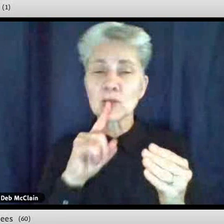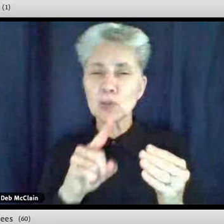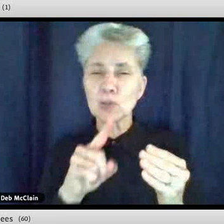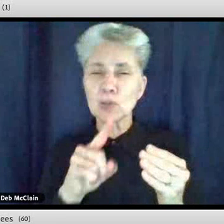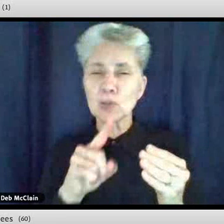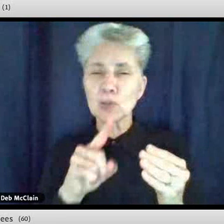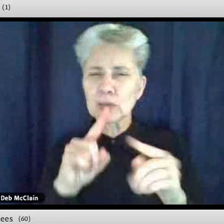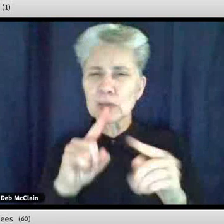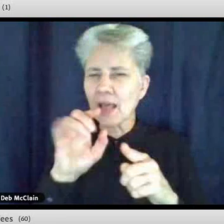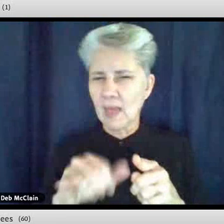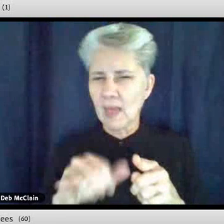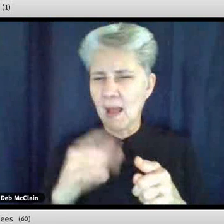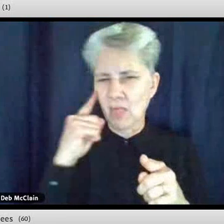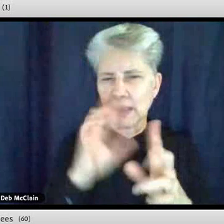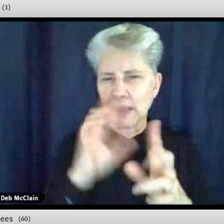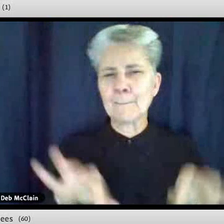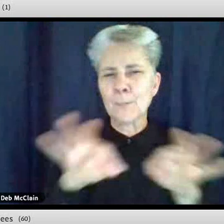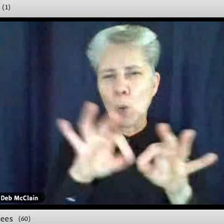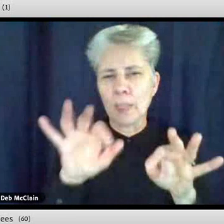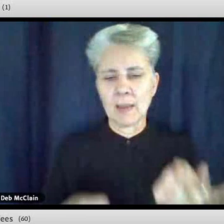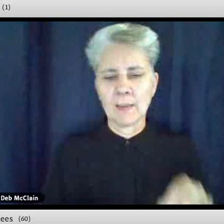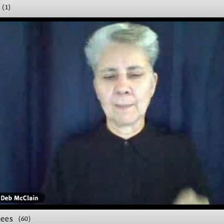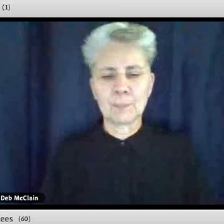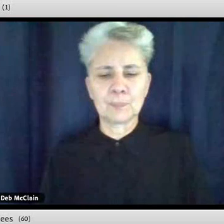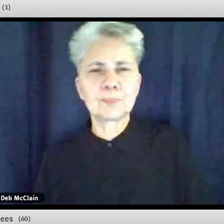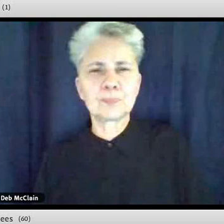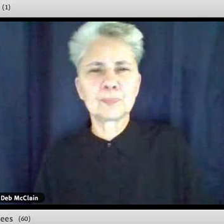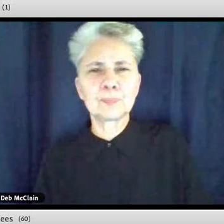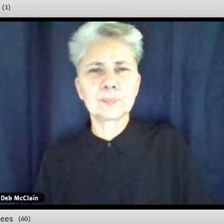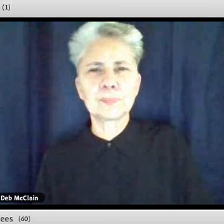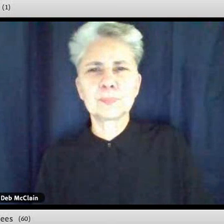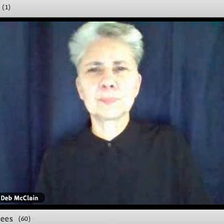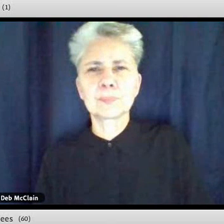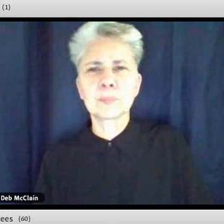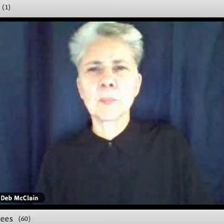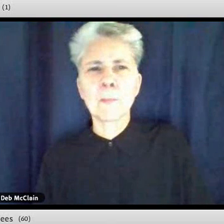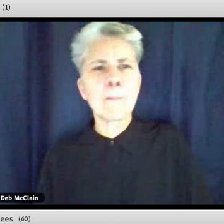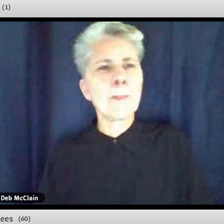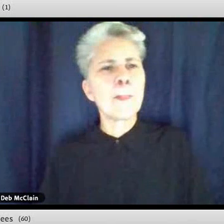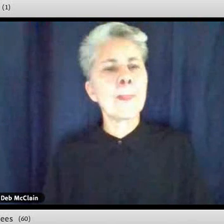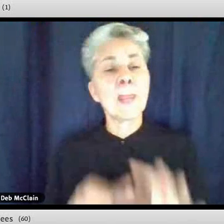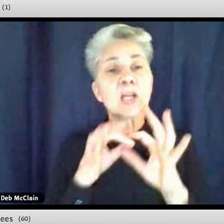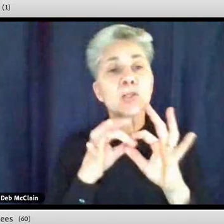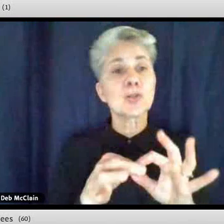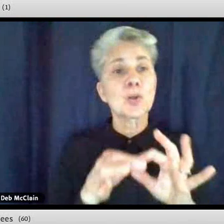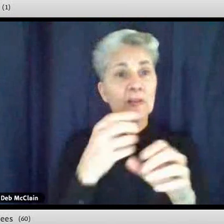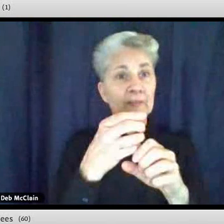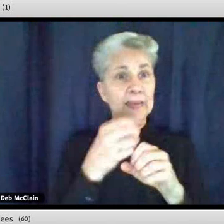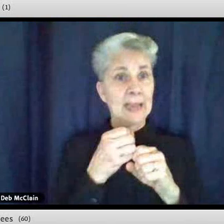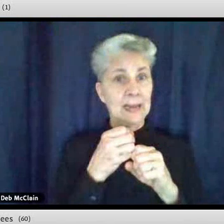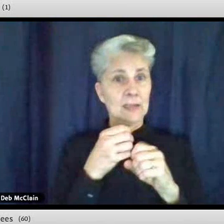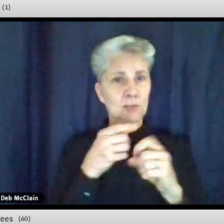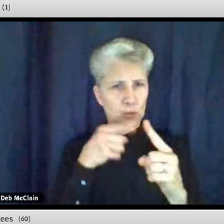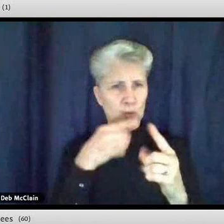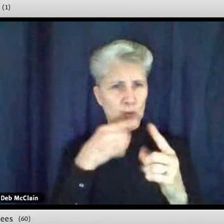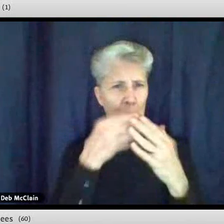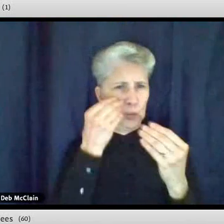looking at statistics, double check the numbers, different things like that that I think are very important.